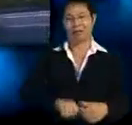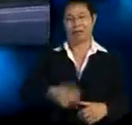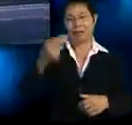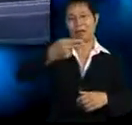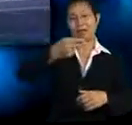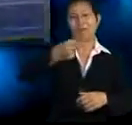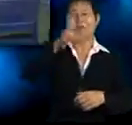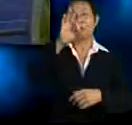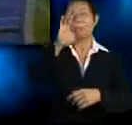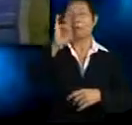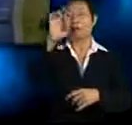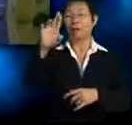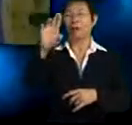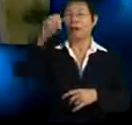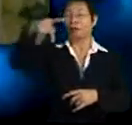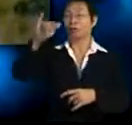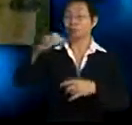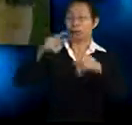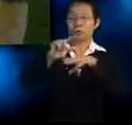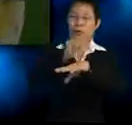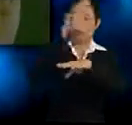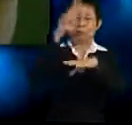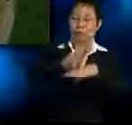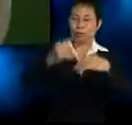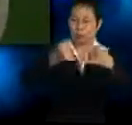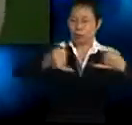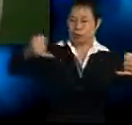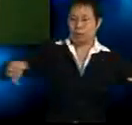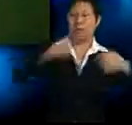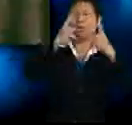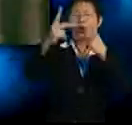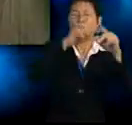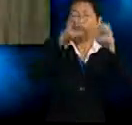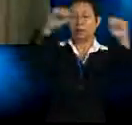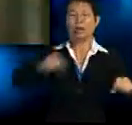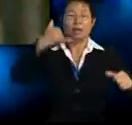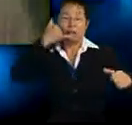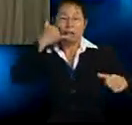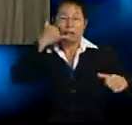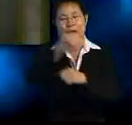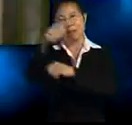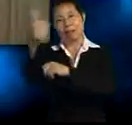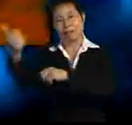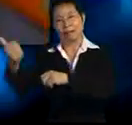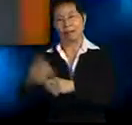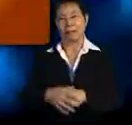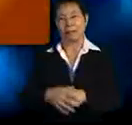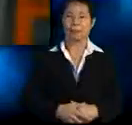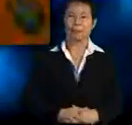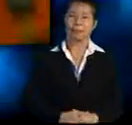Fiber optics is used as cables in communication systems such as telephones and the internet.